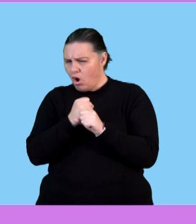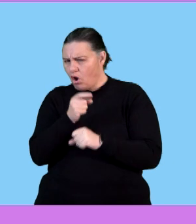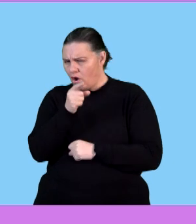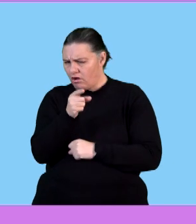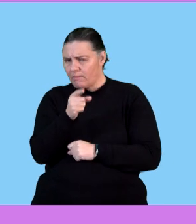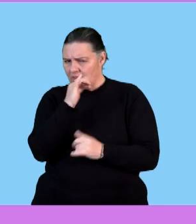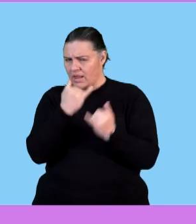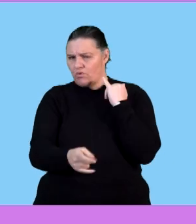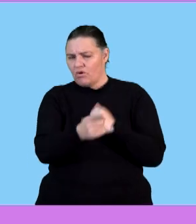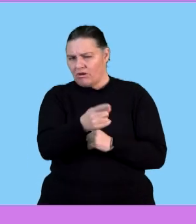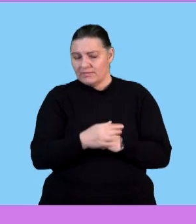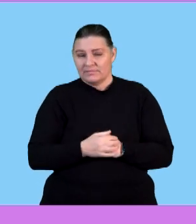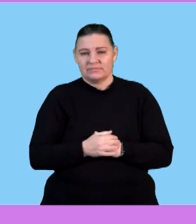year.